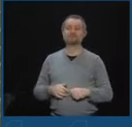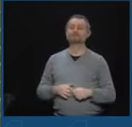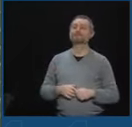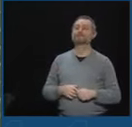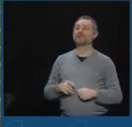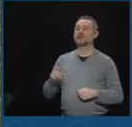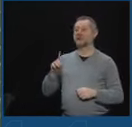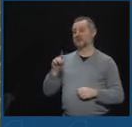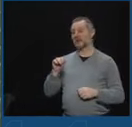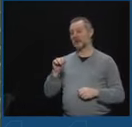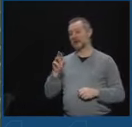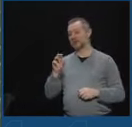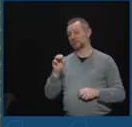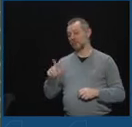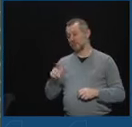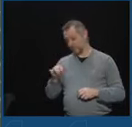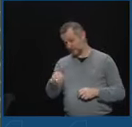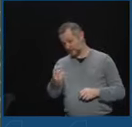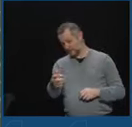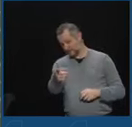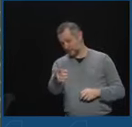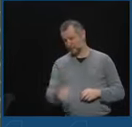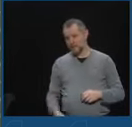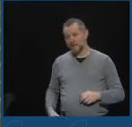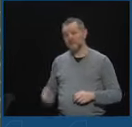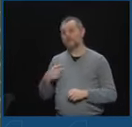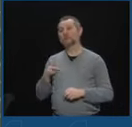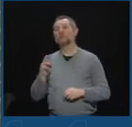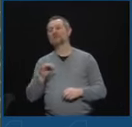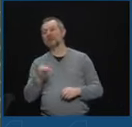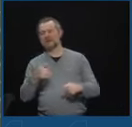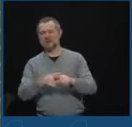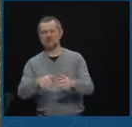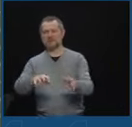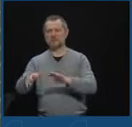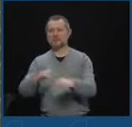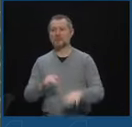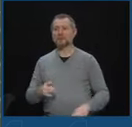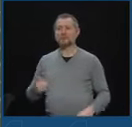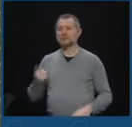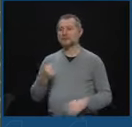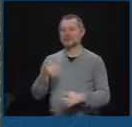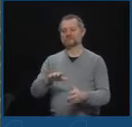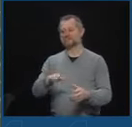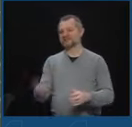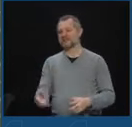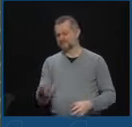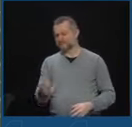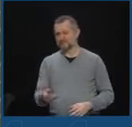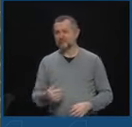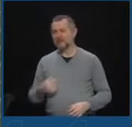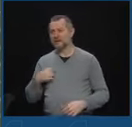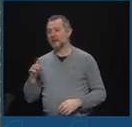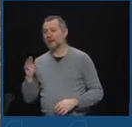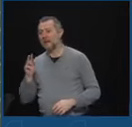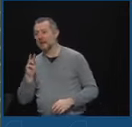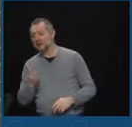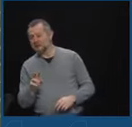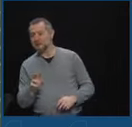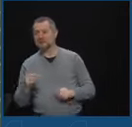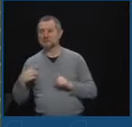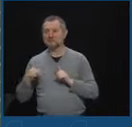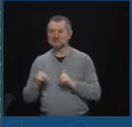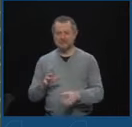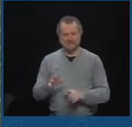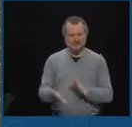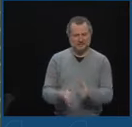Daryl Scott, who's here right now, we went to mediate a conflict of a homicide. And we actually had to work this